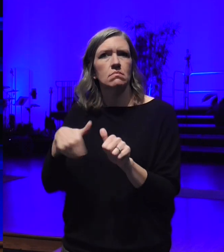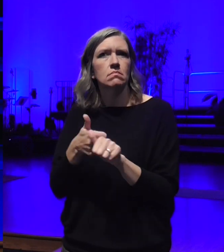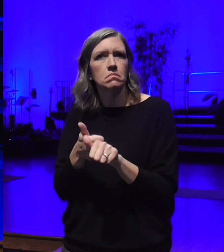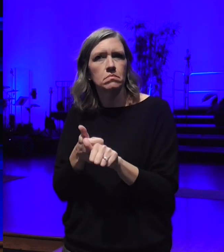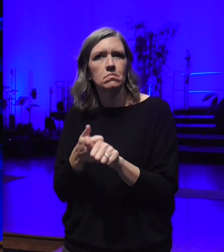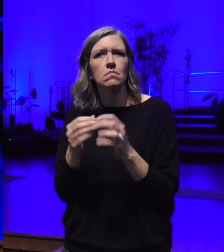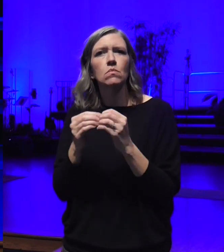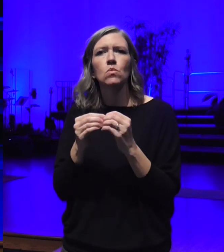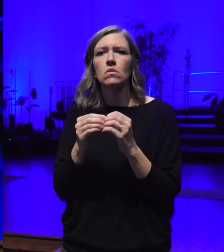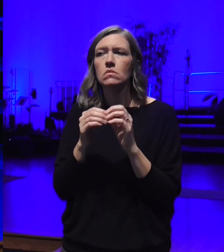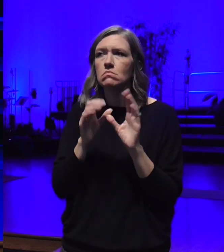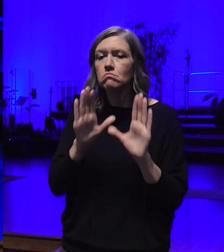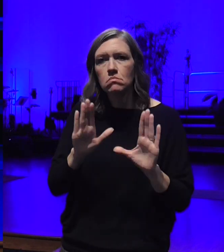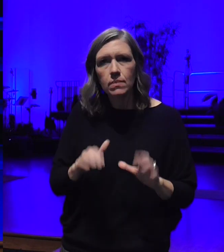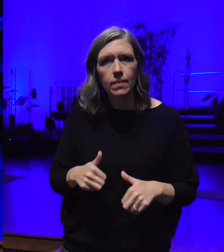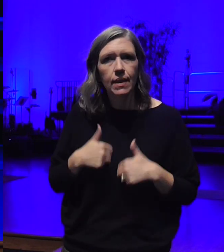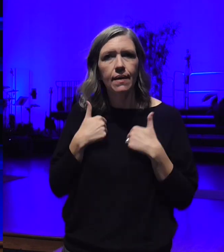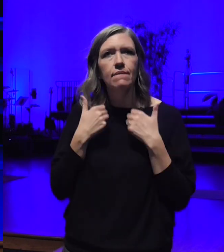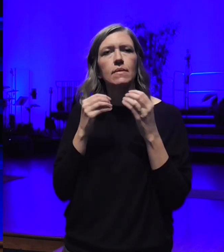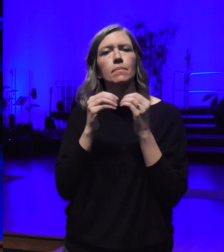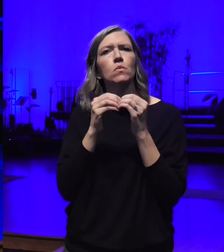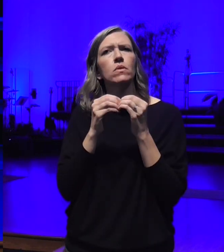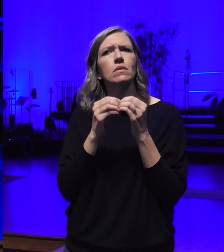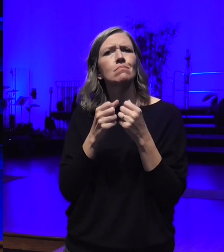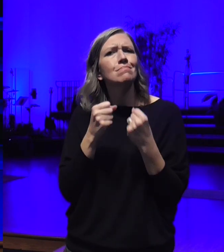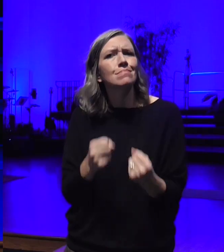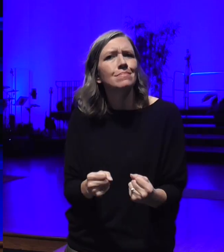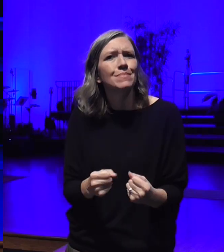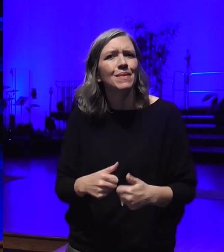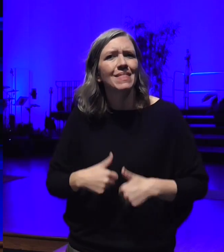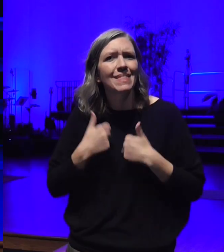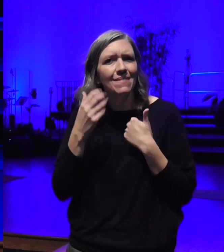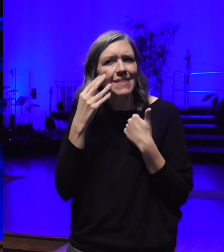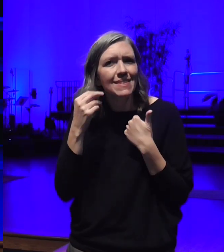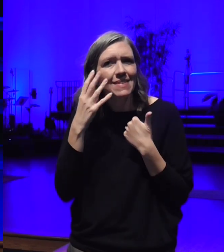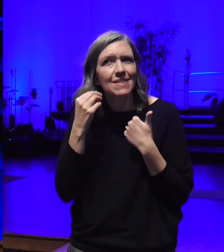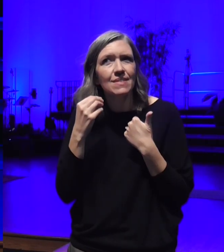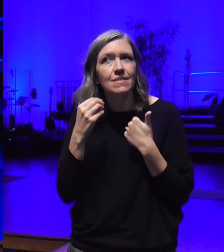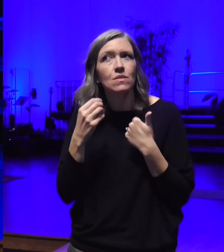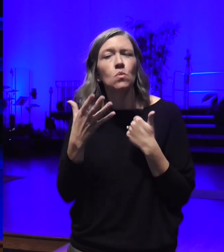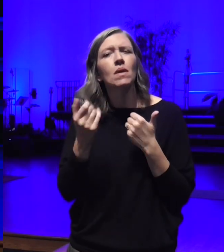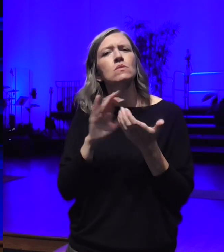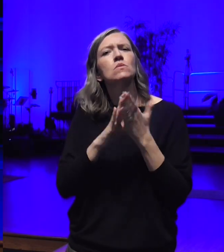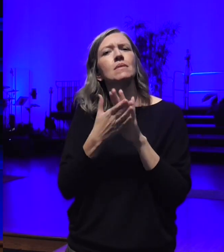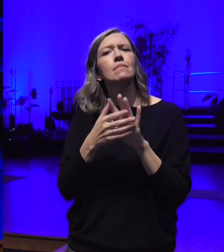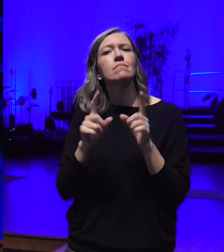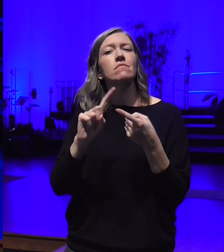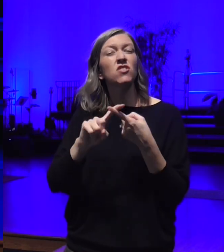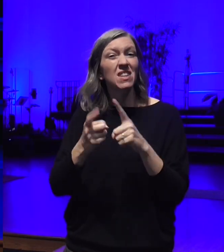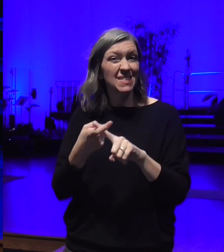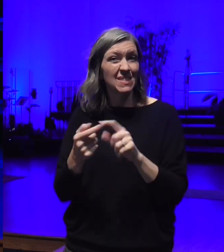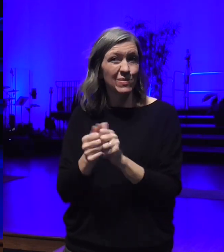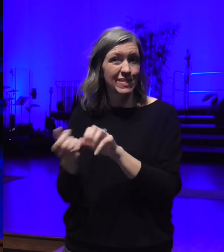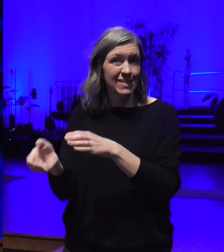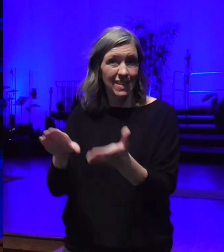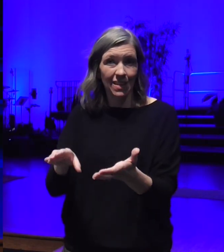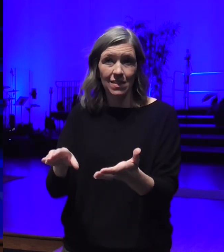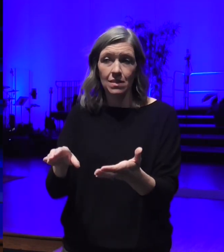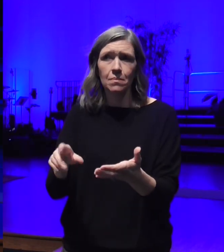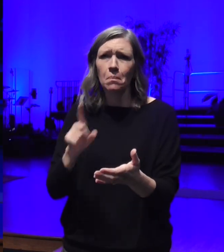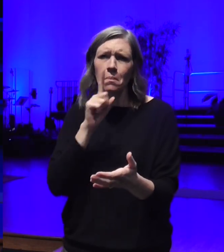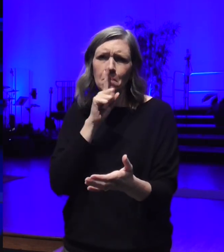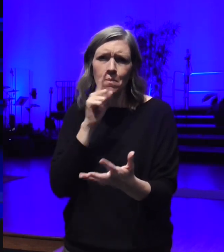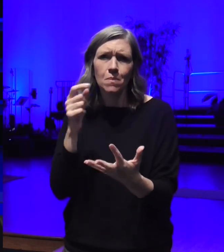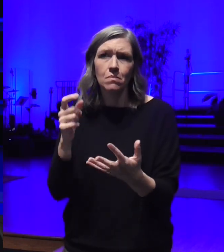life, a greater way of living. We want to learn to befriend death, maybe not dying today or tomorrow,